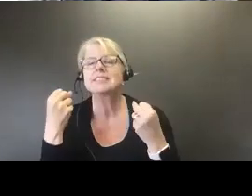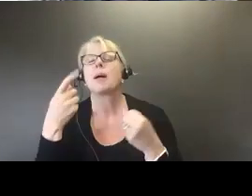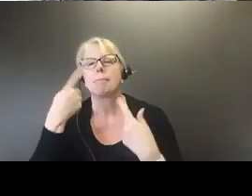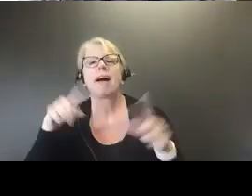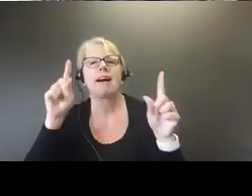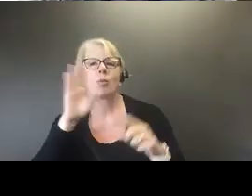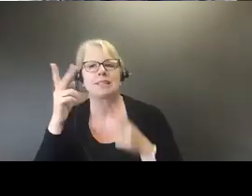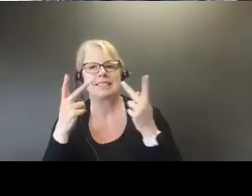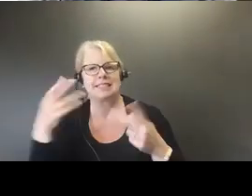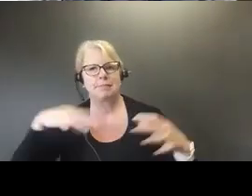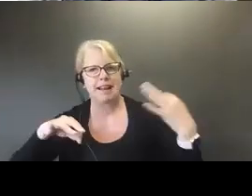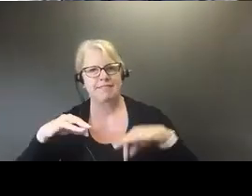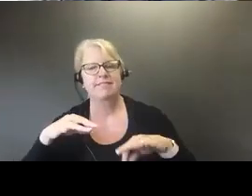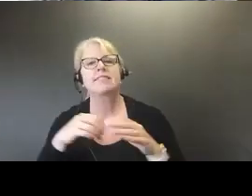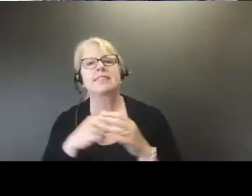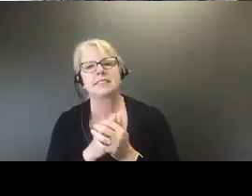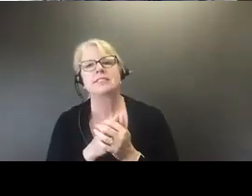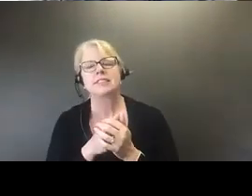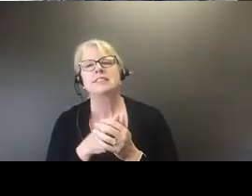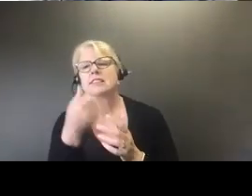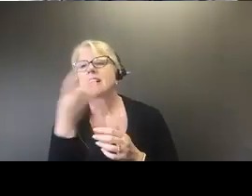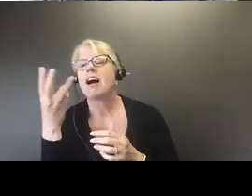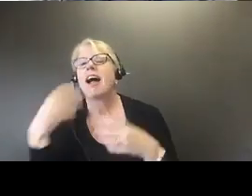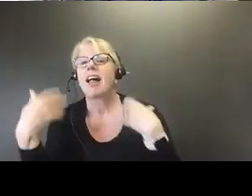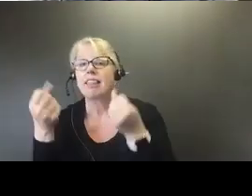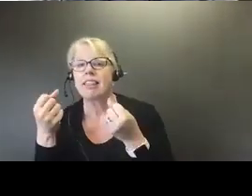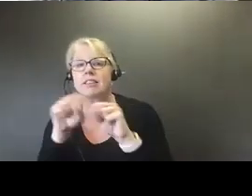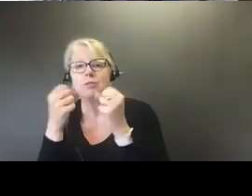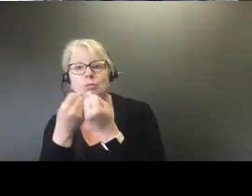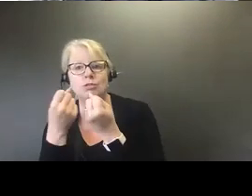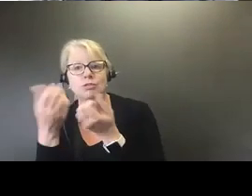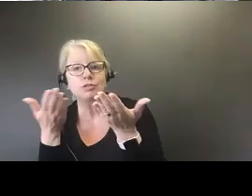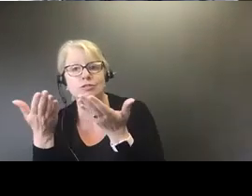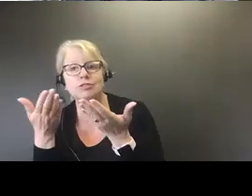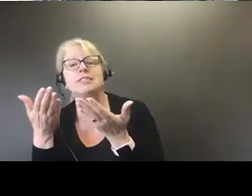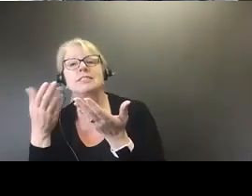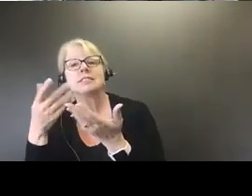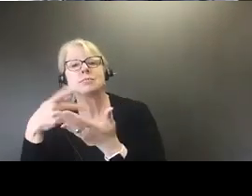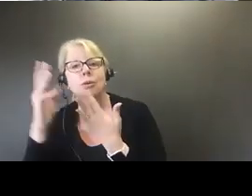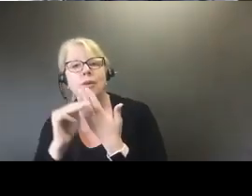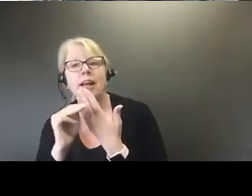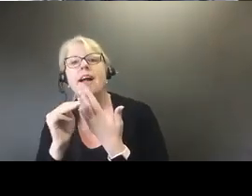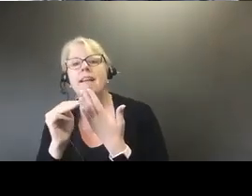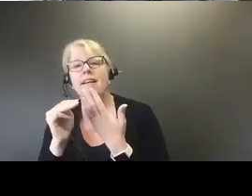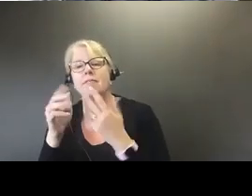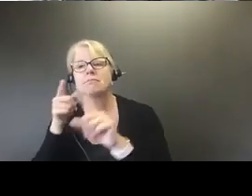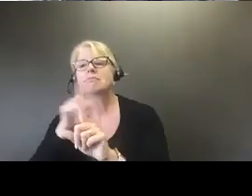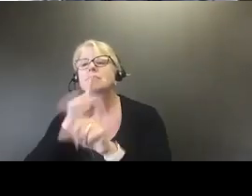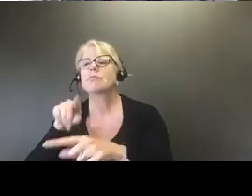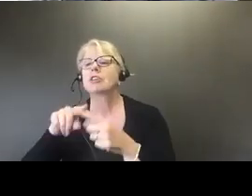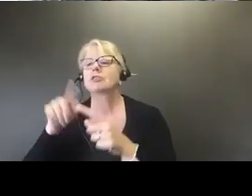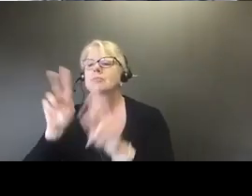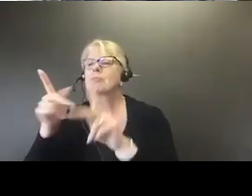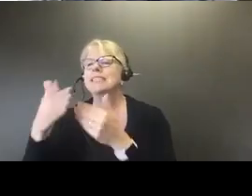A number of health and social service programs, particularly in terms of responding to at-risk